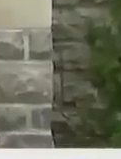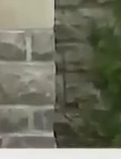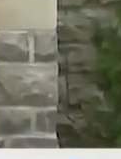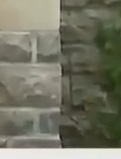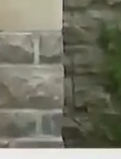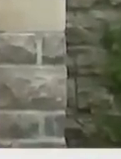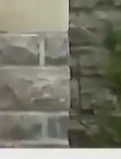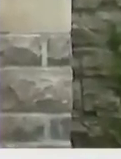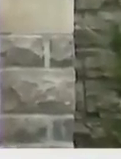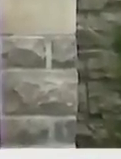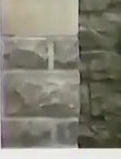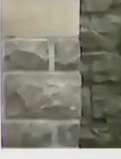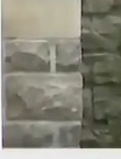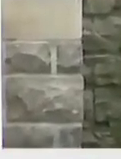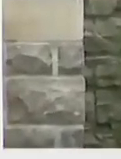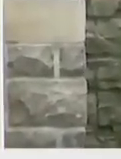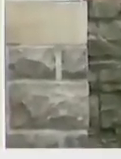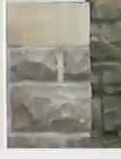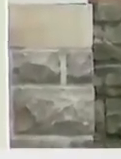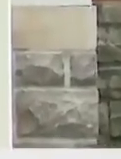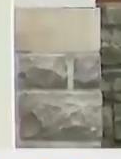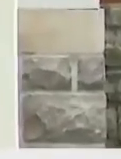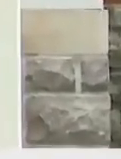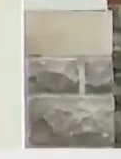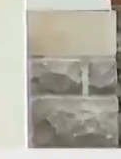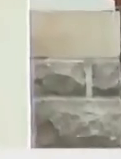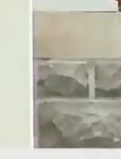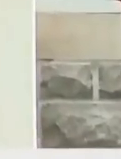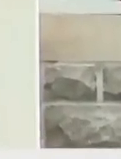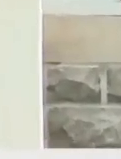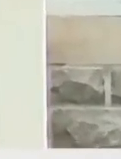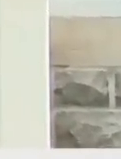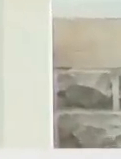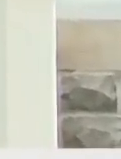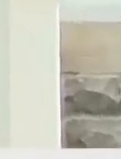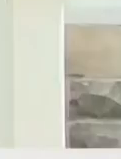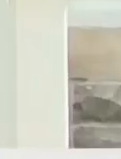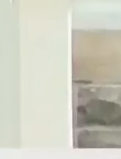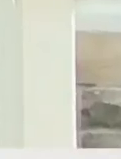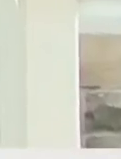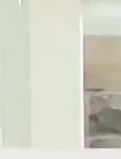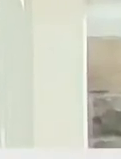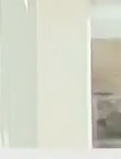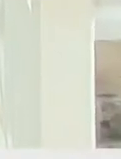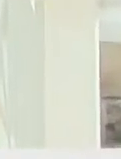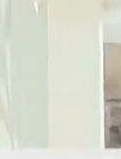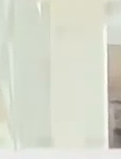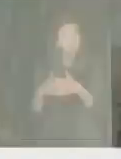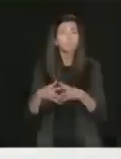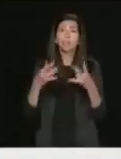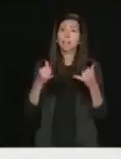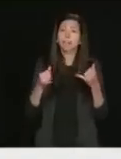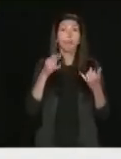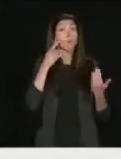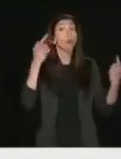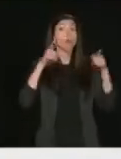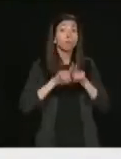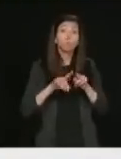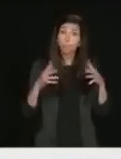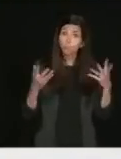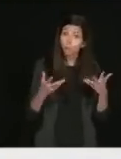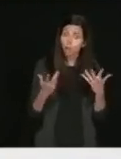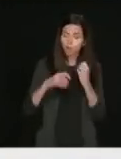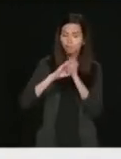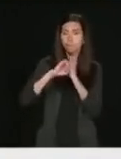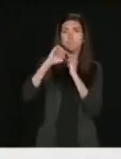of a population of 14 million. All right, we're going to need to go now as we hear the Prime Minister. Thank you, Doctor. Extend by 30 days the